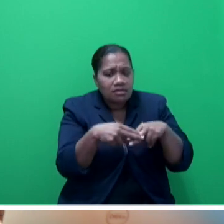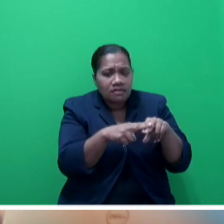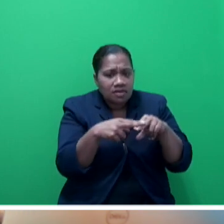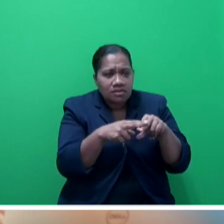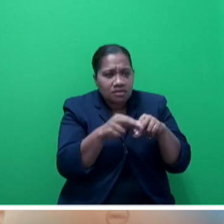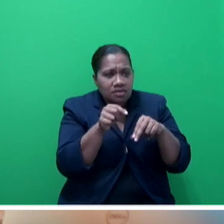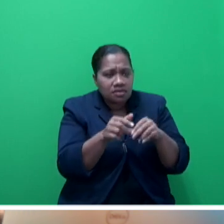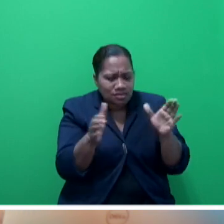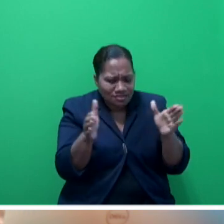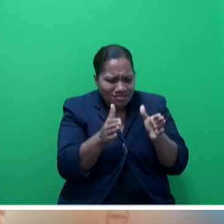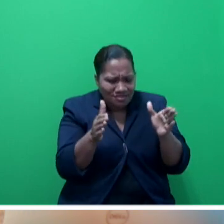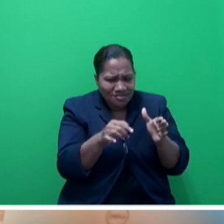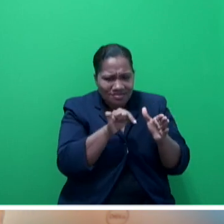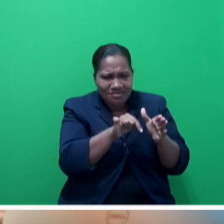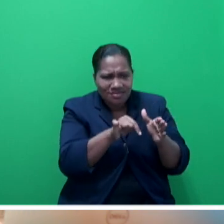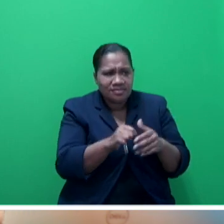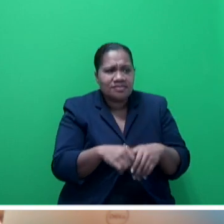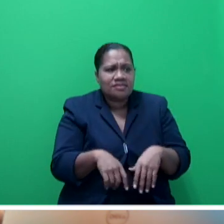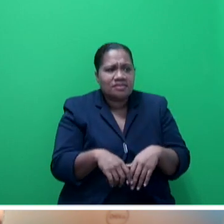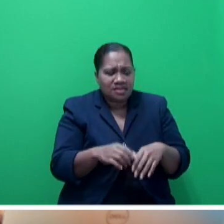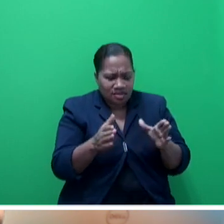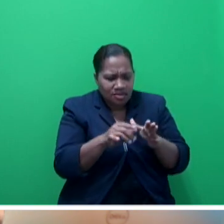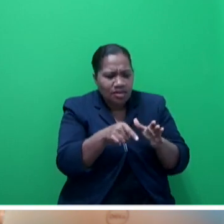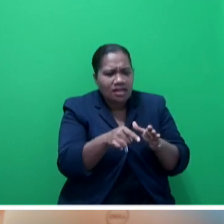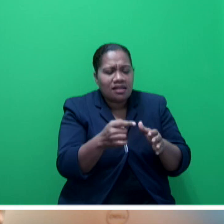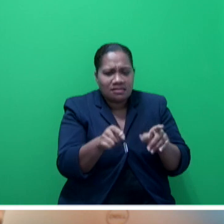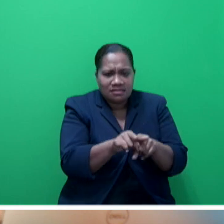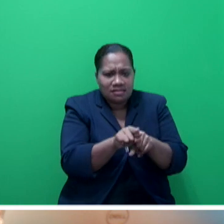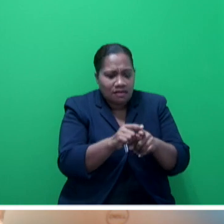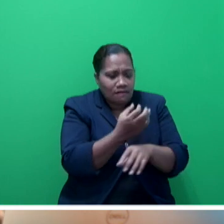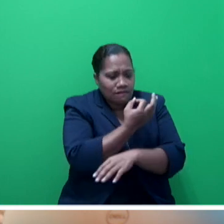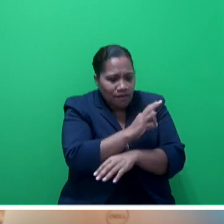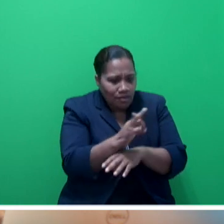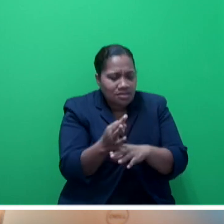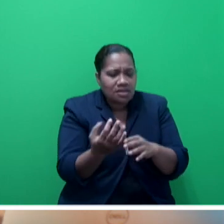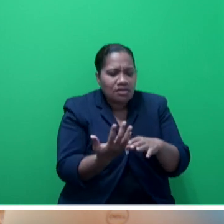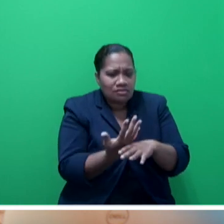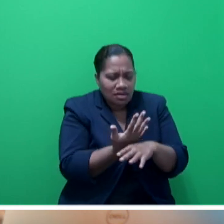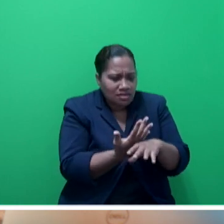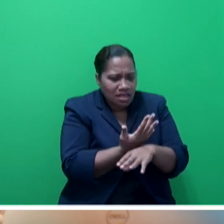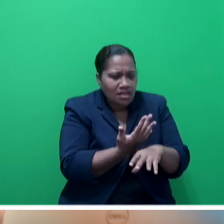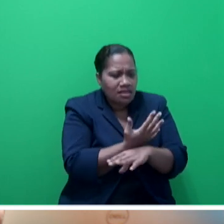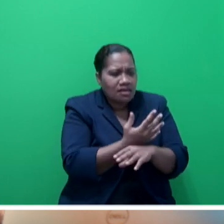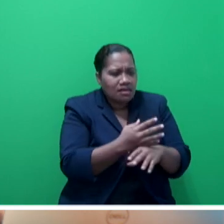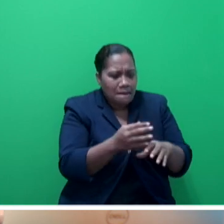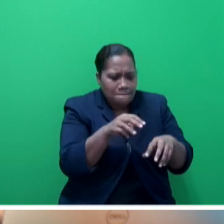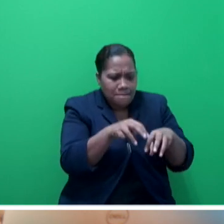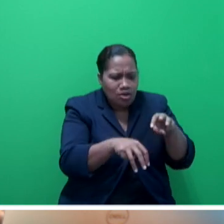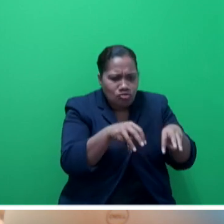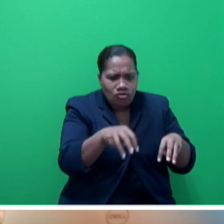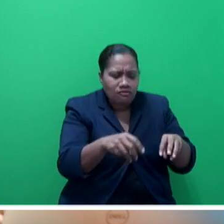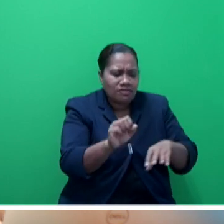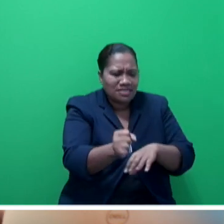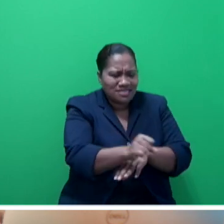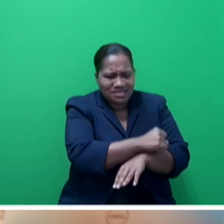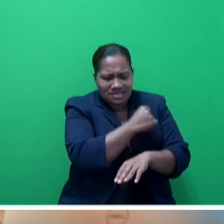carbon sink stocks, such as forests, grasslands, mangroves, and seagrasses. Moreover, both